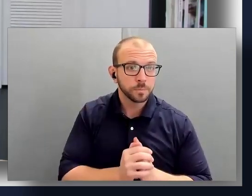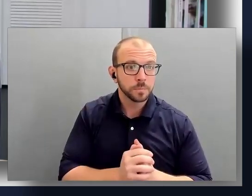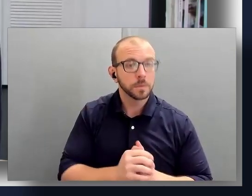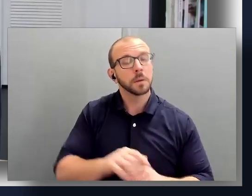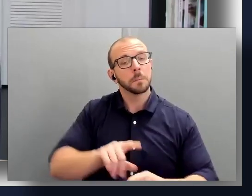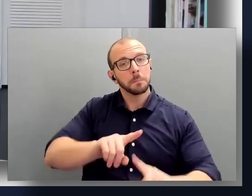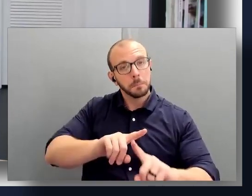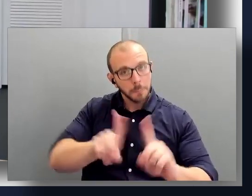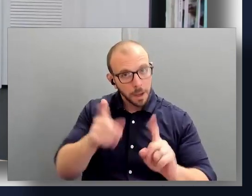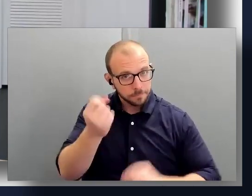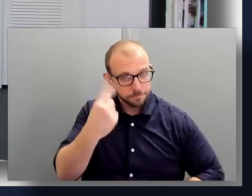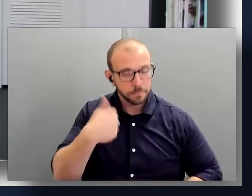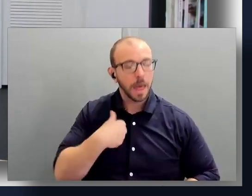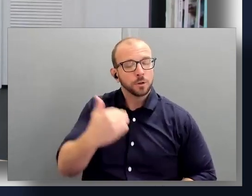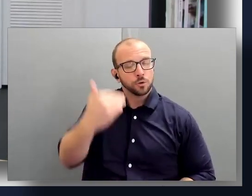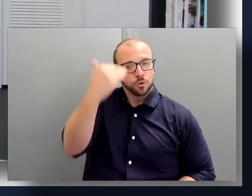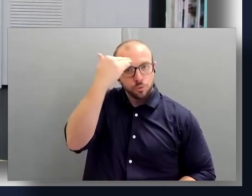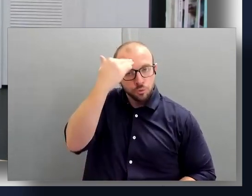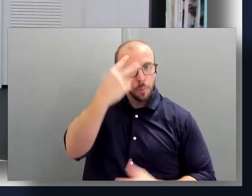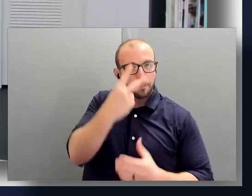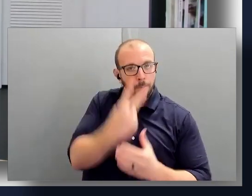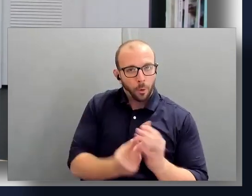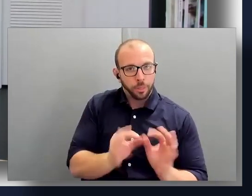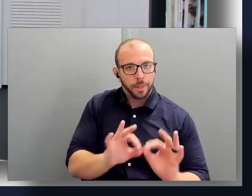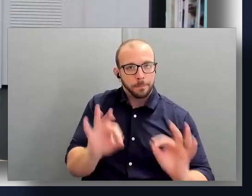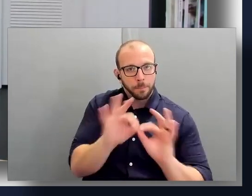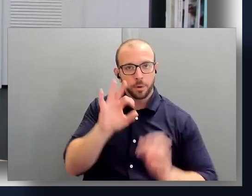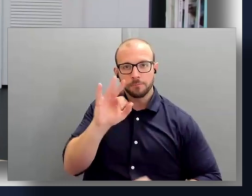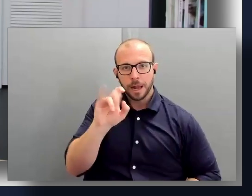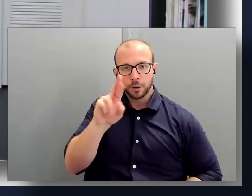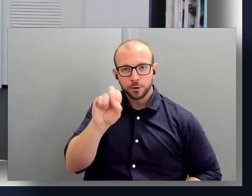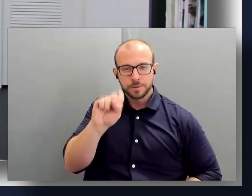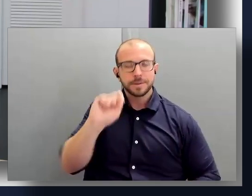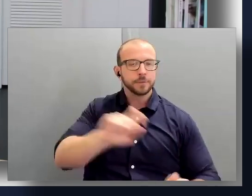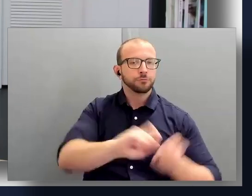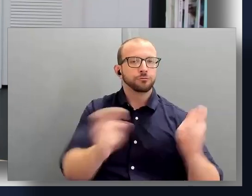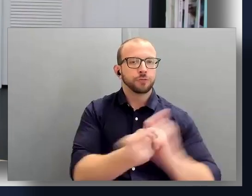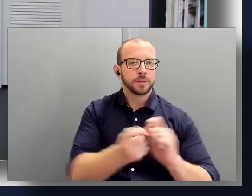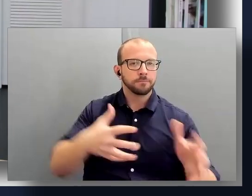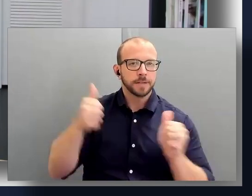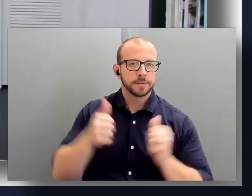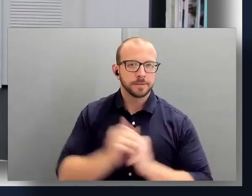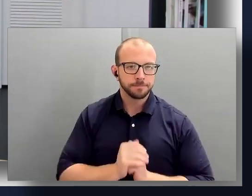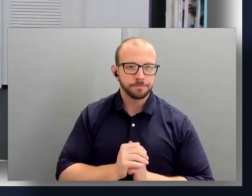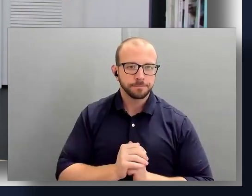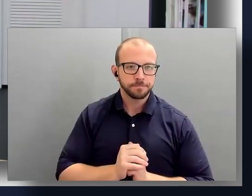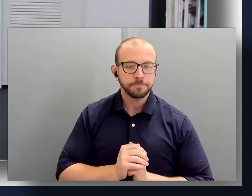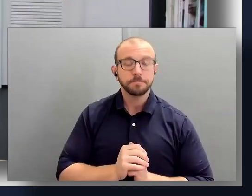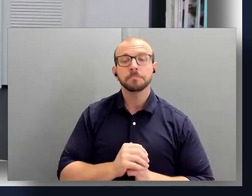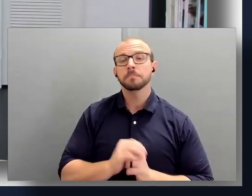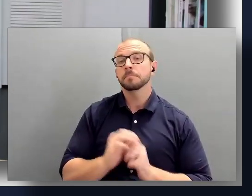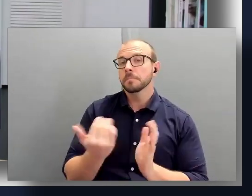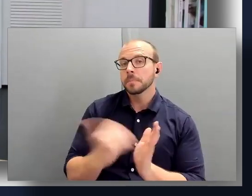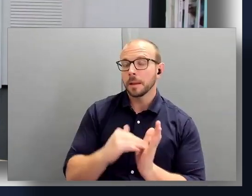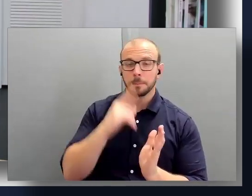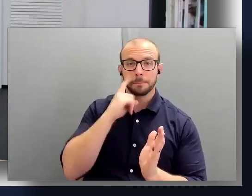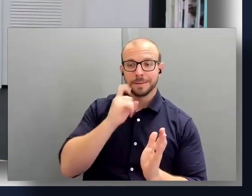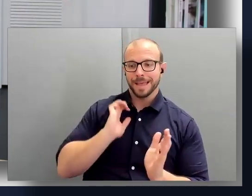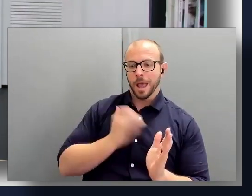do know that both of those important factors could change quite rapidly. So